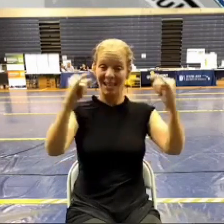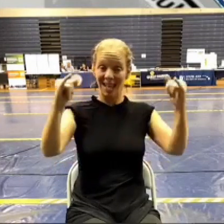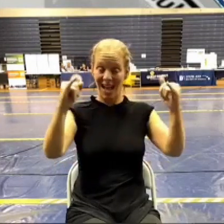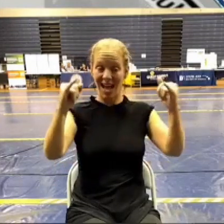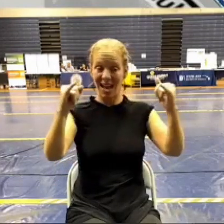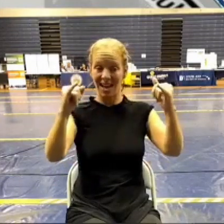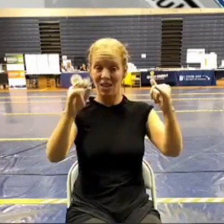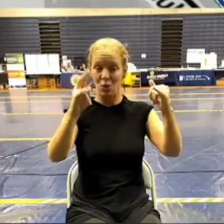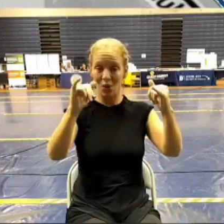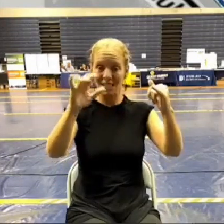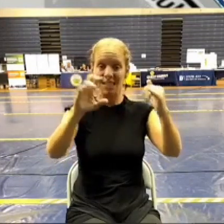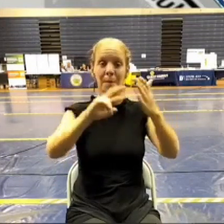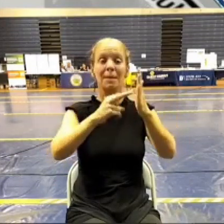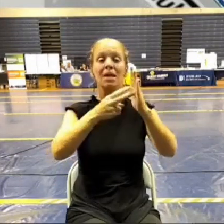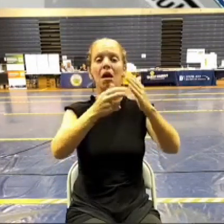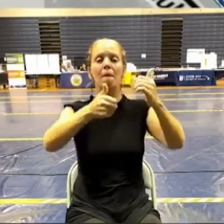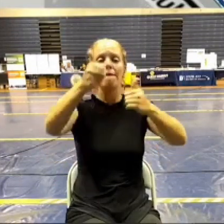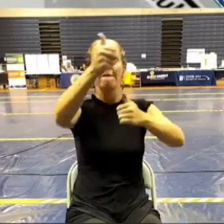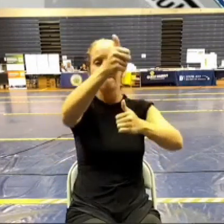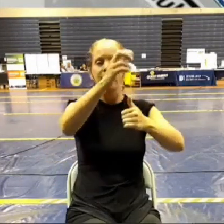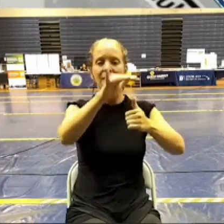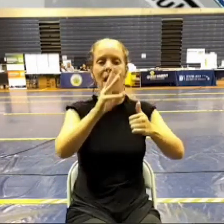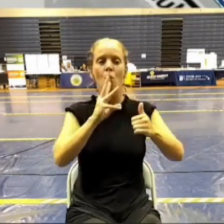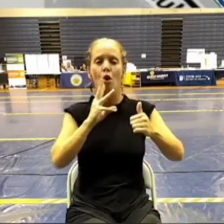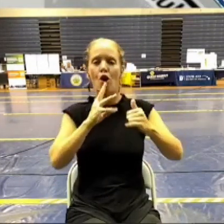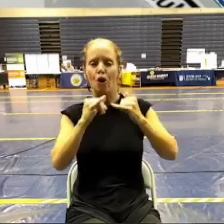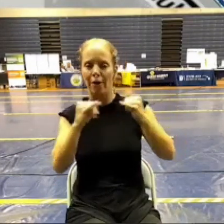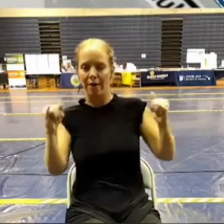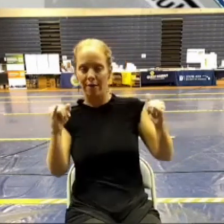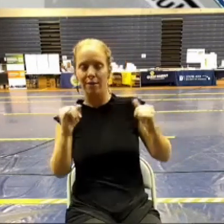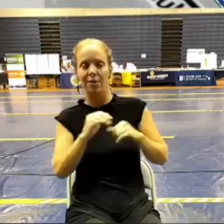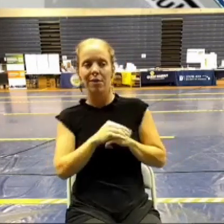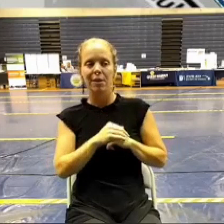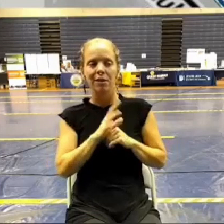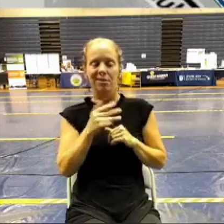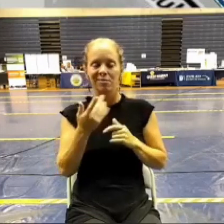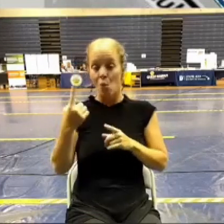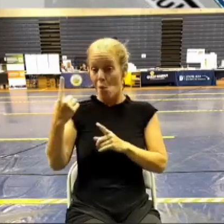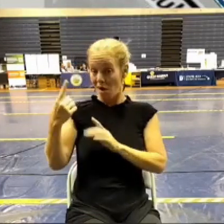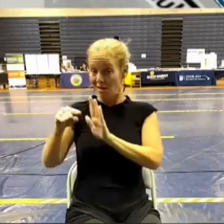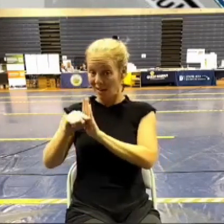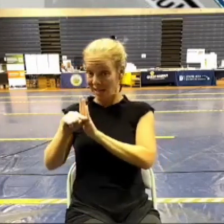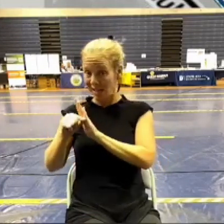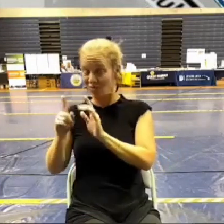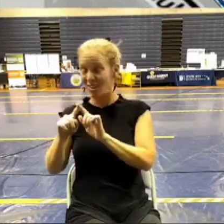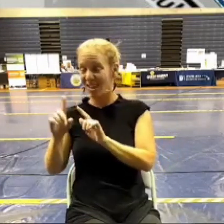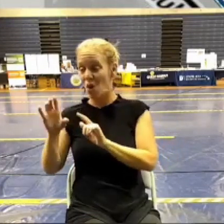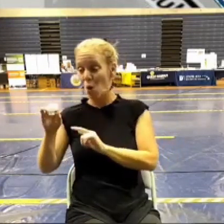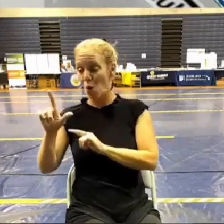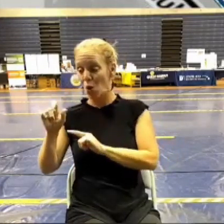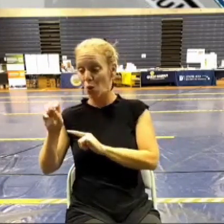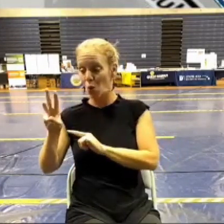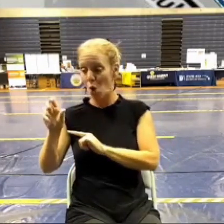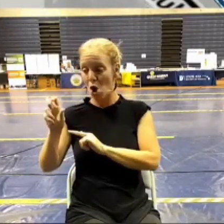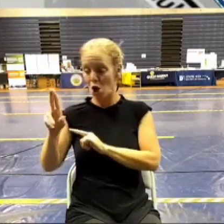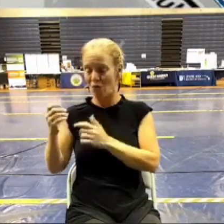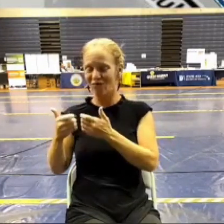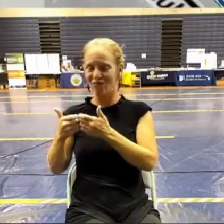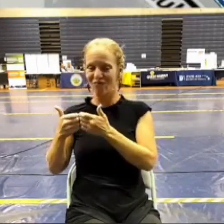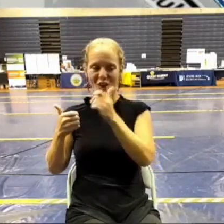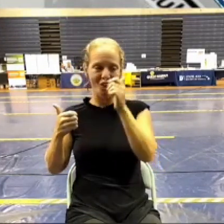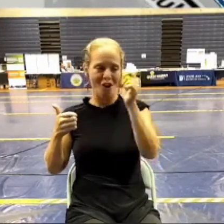above non-potable, non-drinking water. The disadvantages of this site is it's far from Oluwalu, the